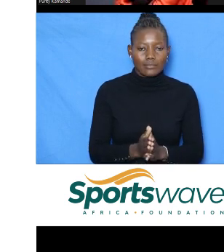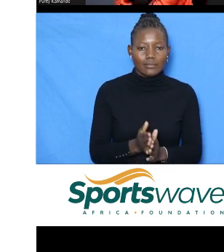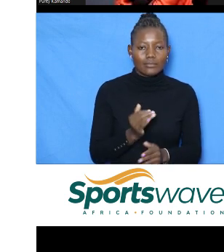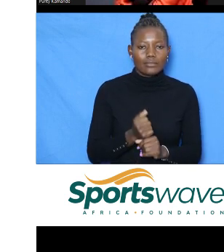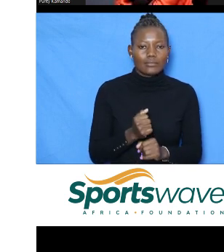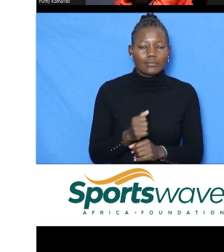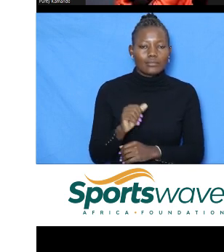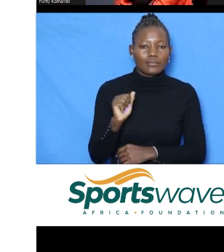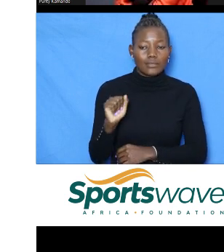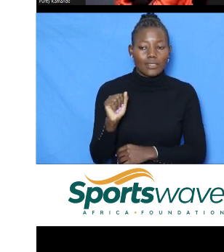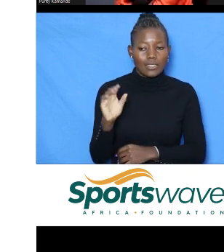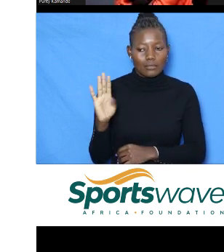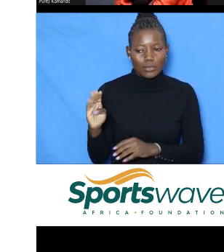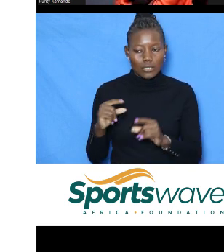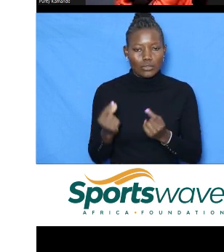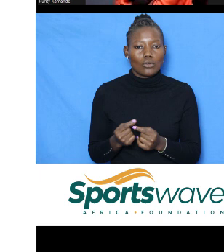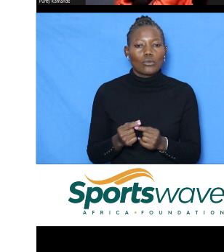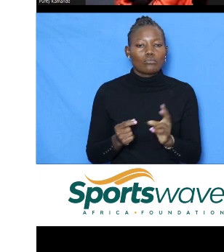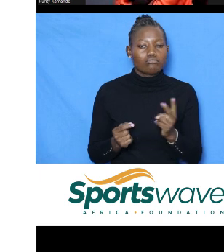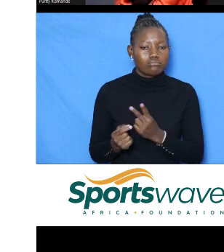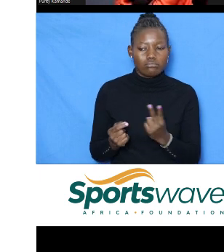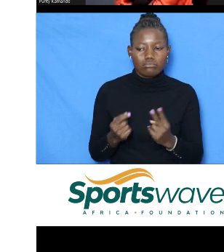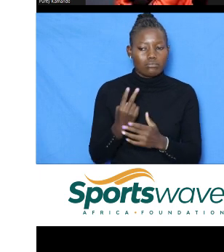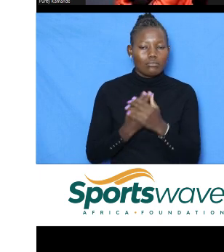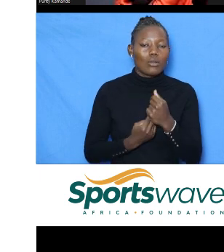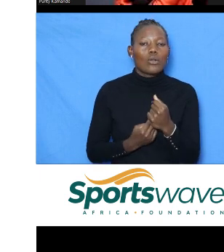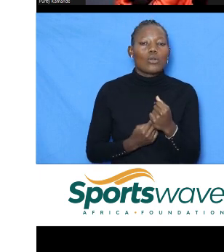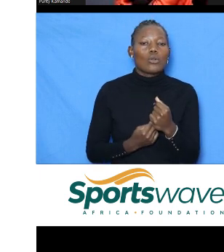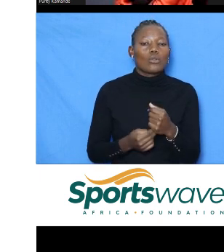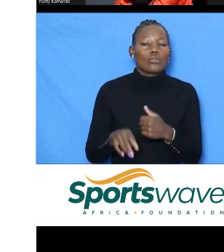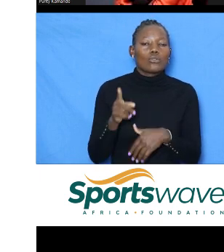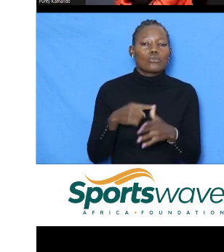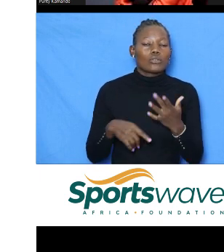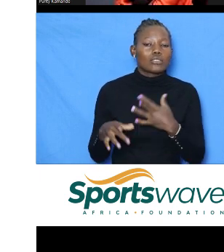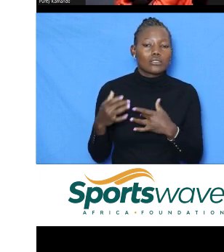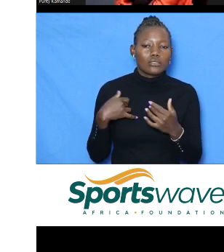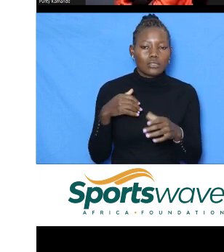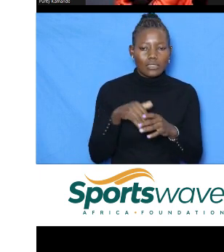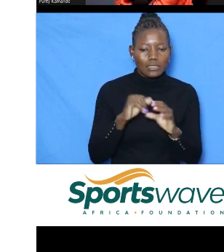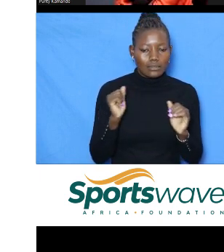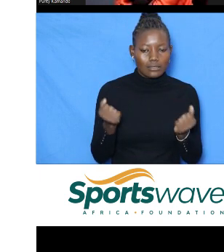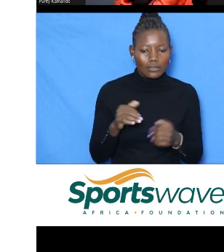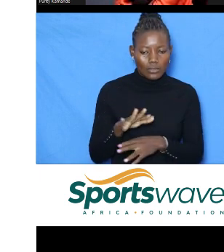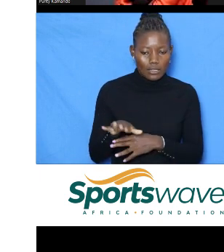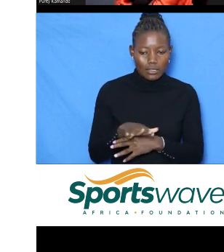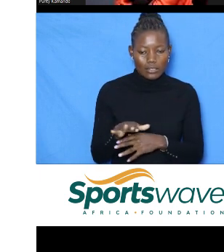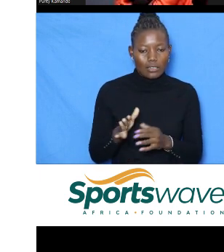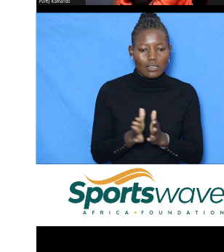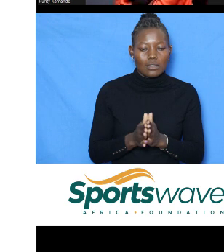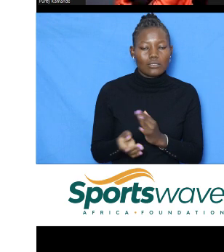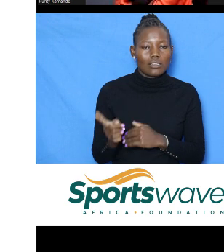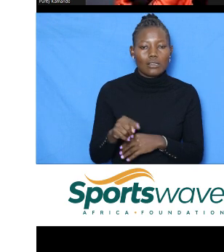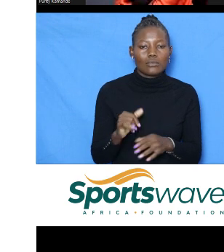A and B. So these two groups are usually what is considered within the safer area, and we'll come to that